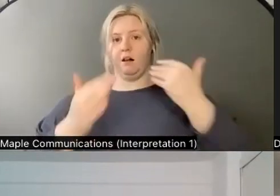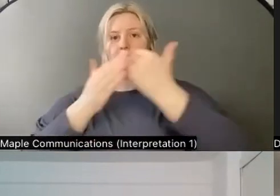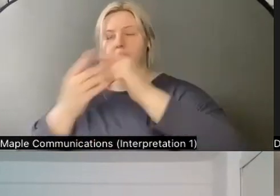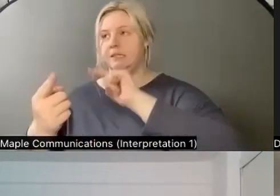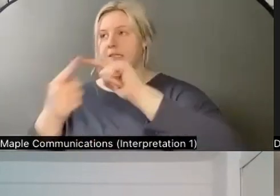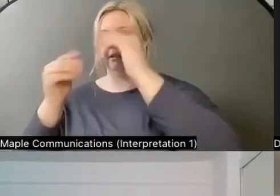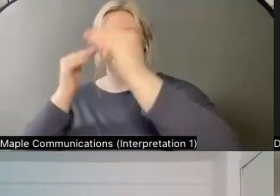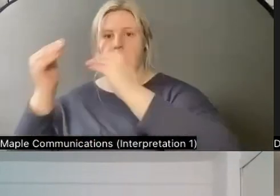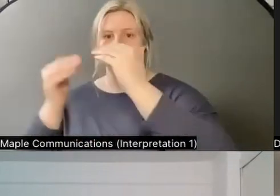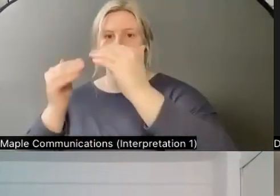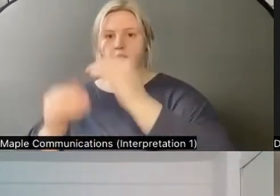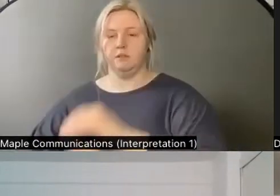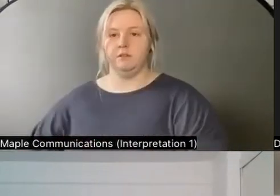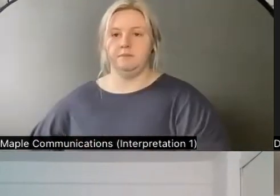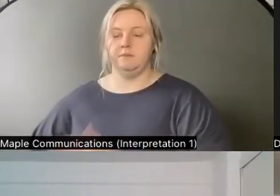It's very important to sit with.